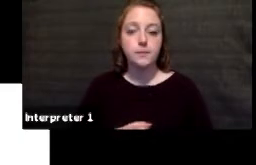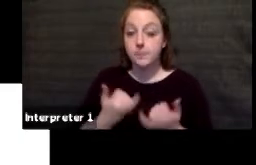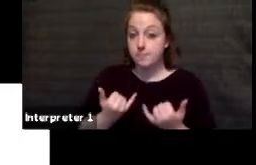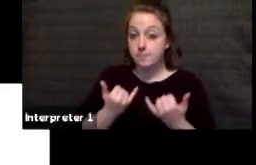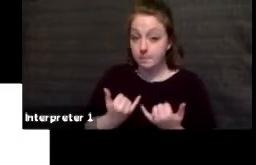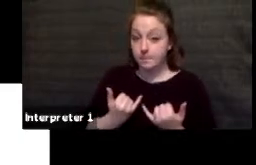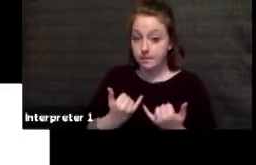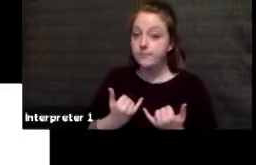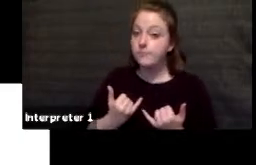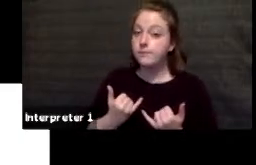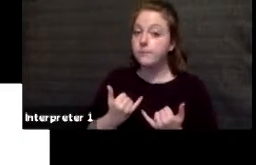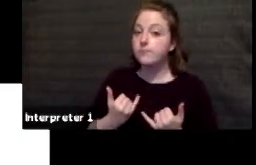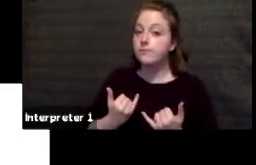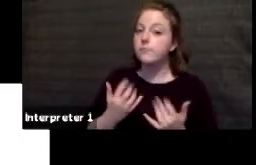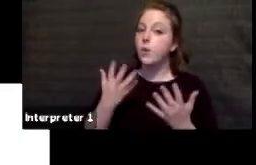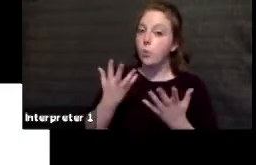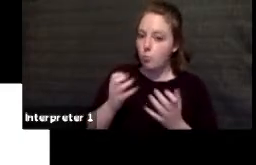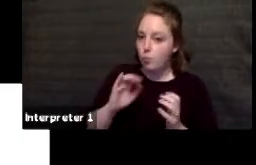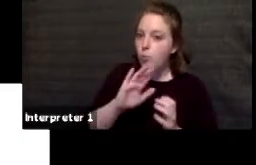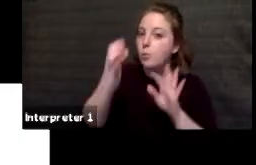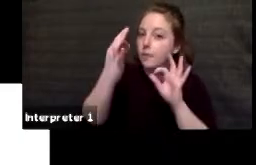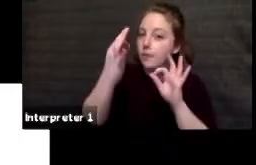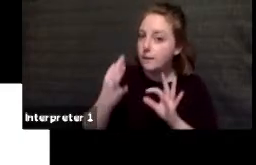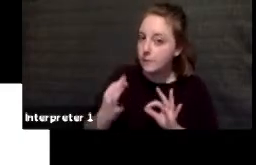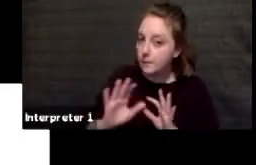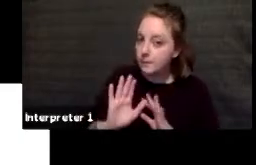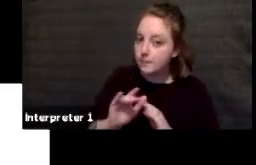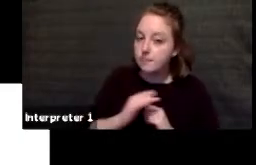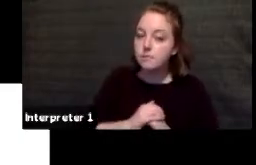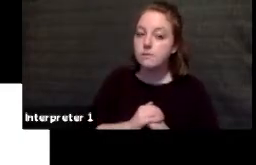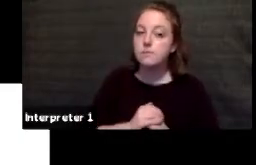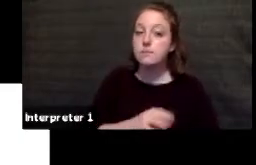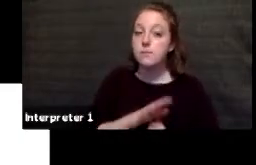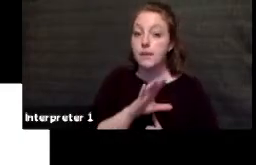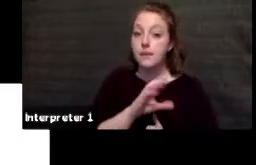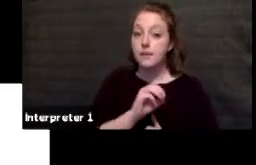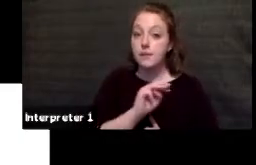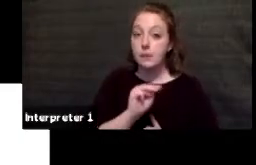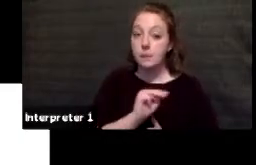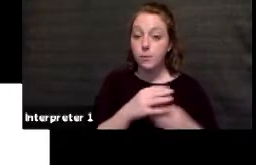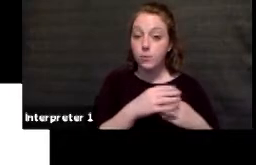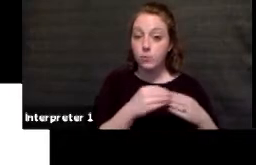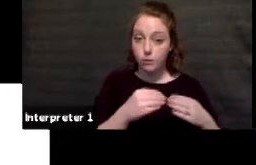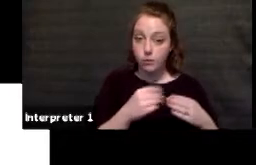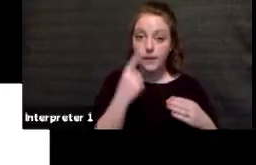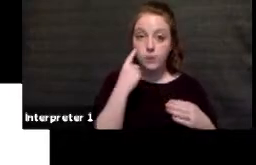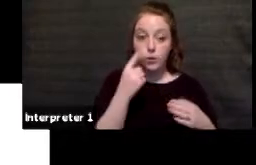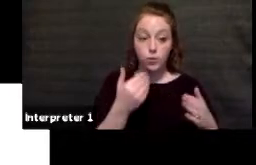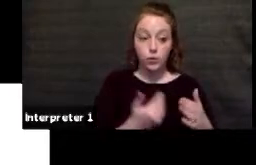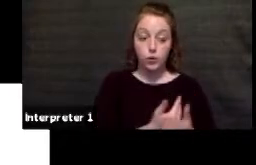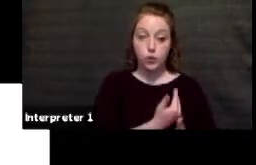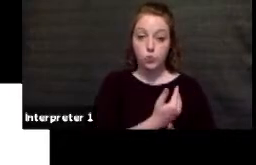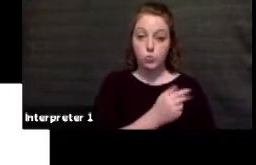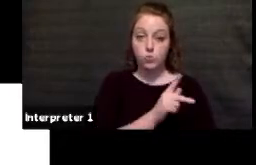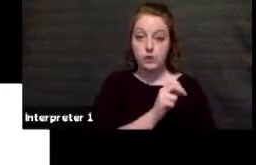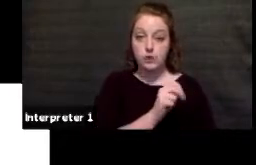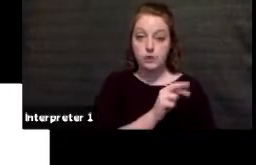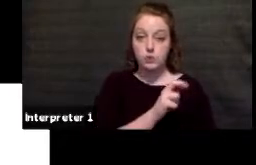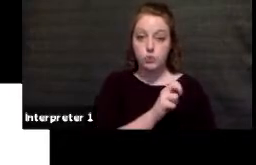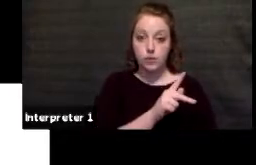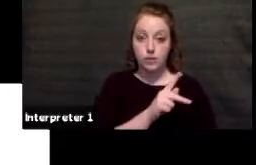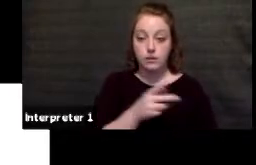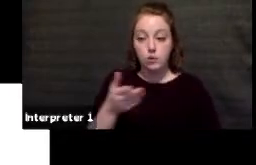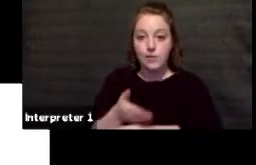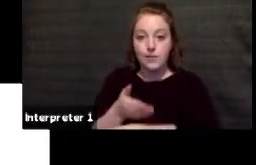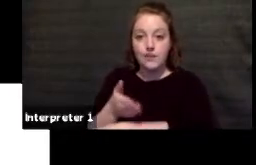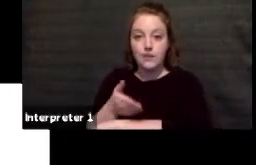is where we really wanted to get the feedback is the $50 million leans toward a new elementary school at Kendrick and a renovated South